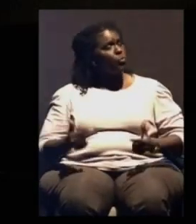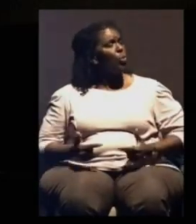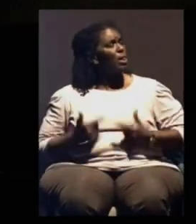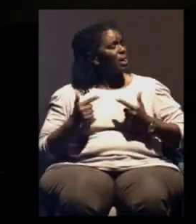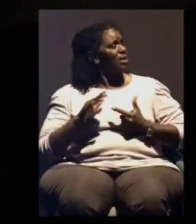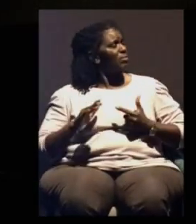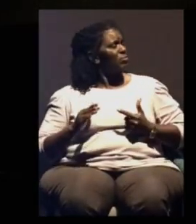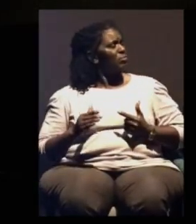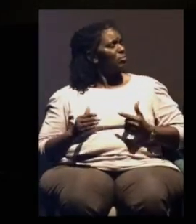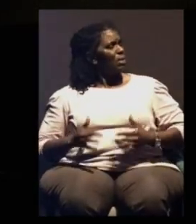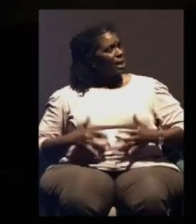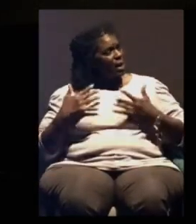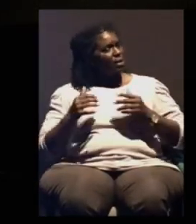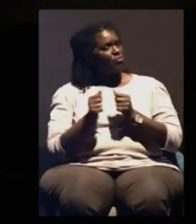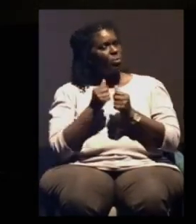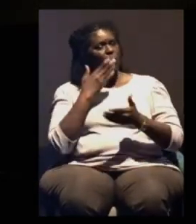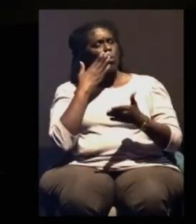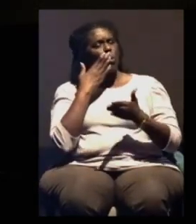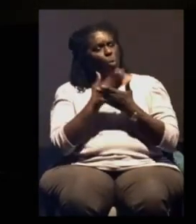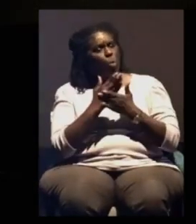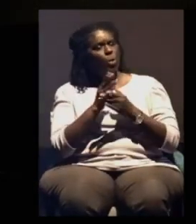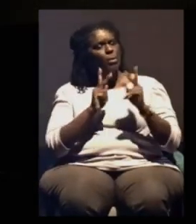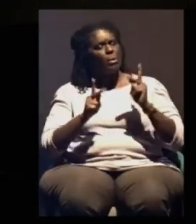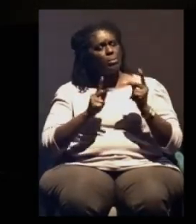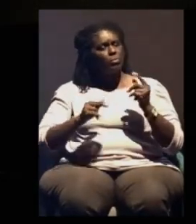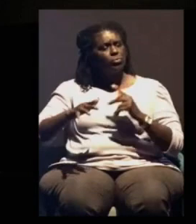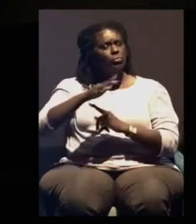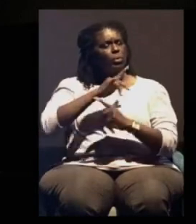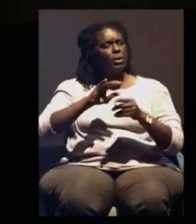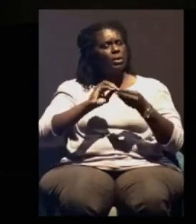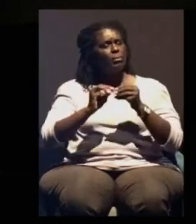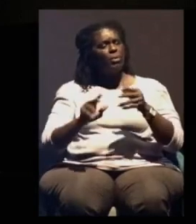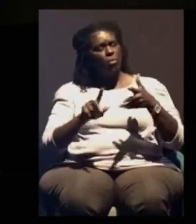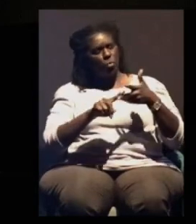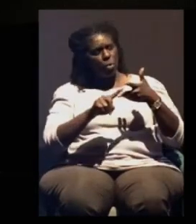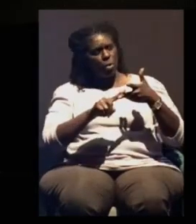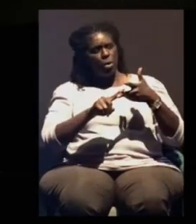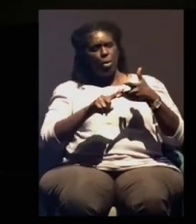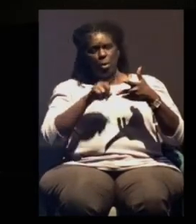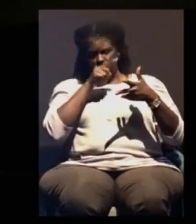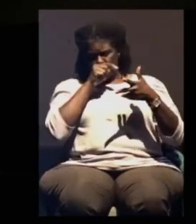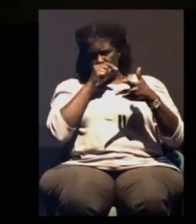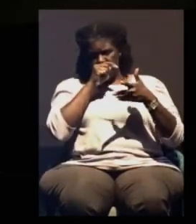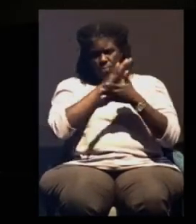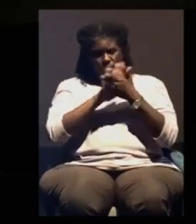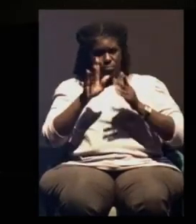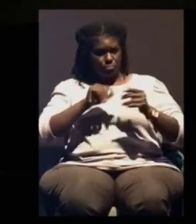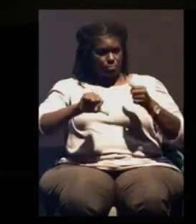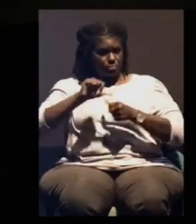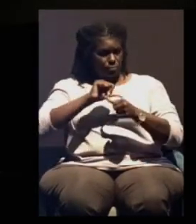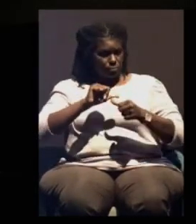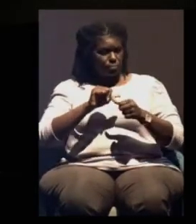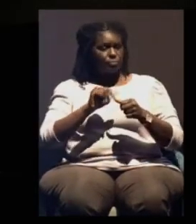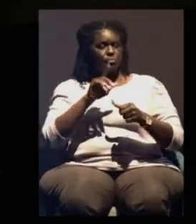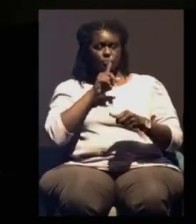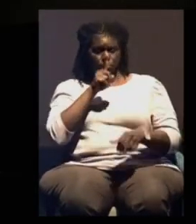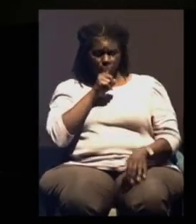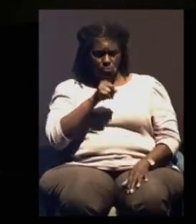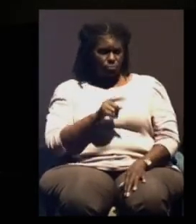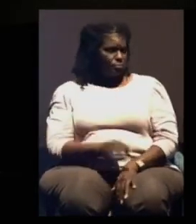company. So the number three on the list, be a good human being, be kind to others, is absolutely